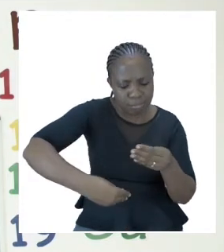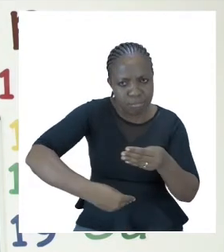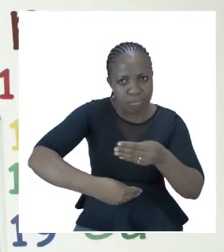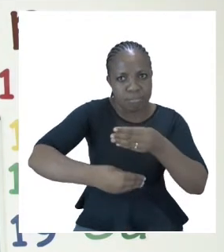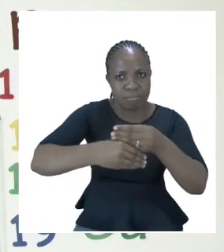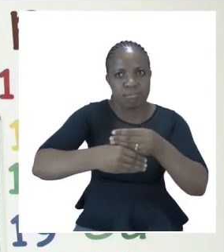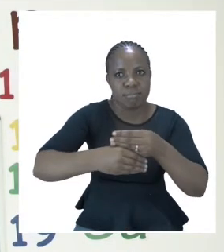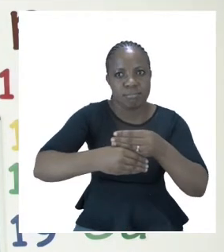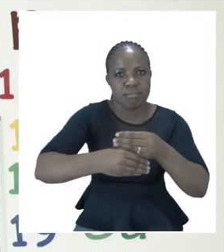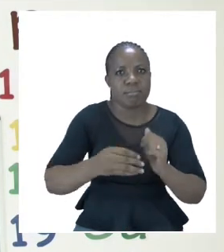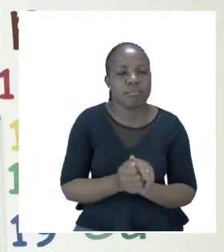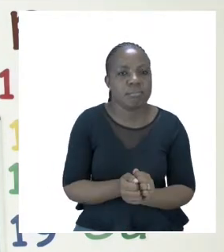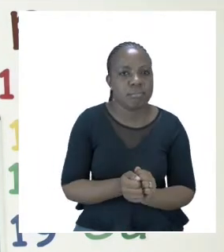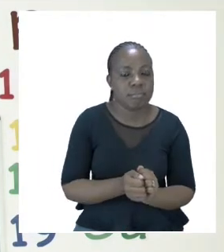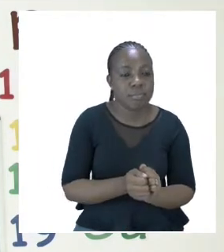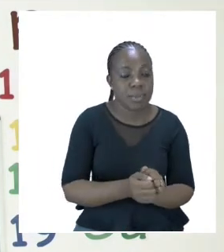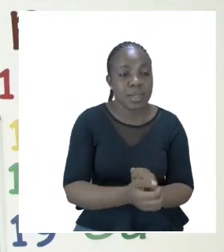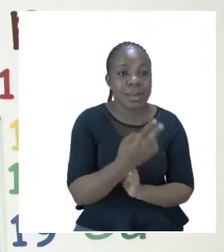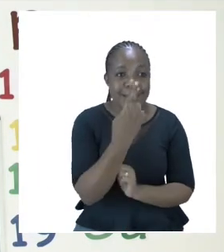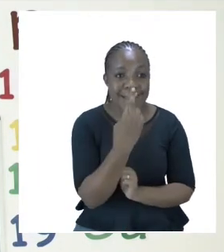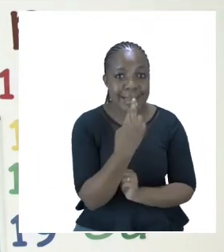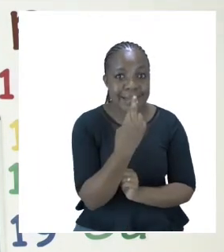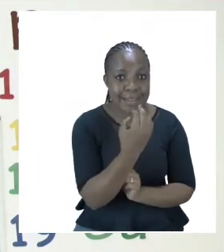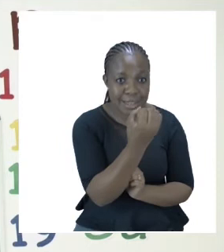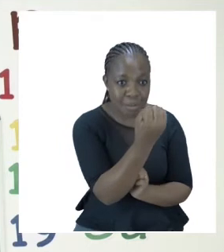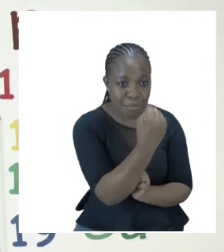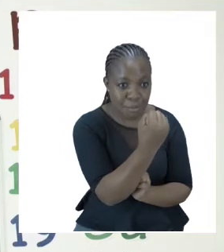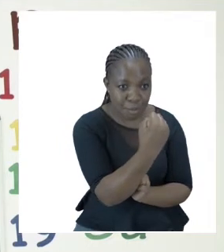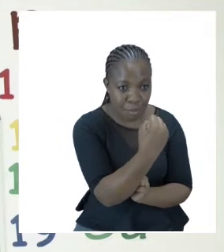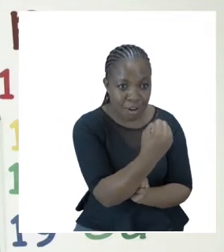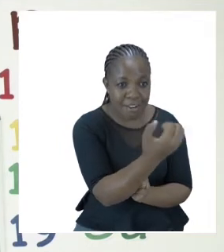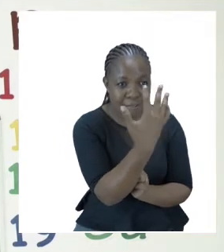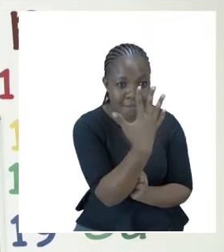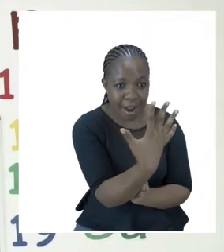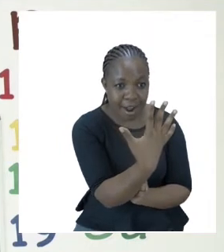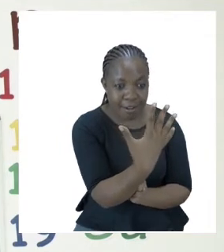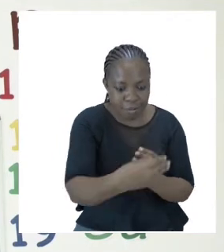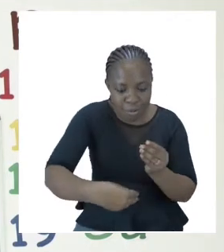say our red balls plus